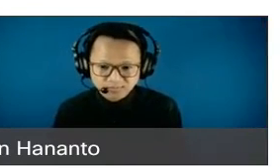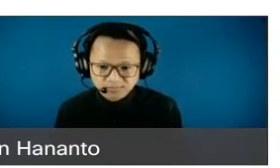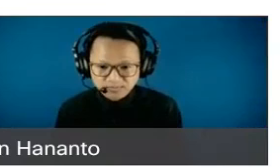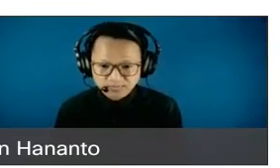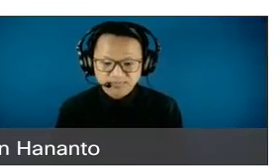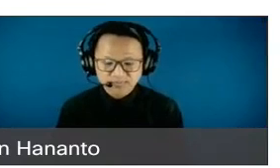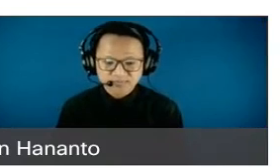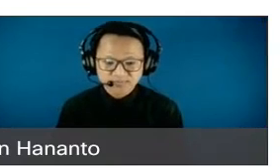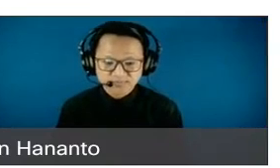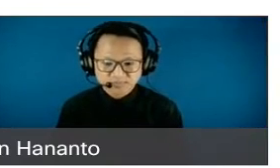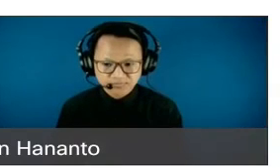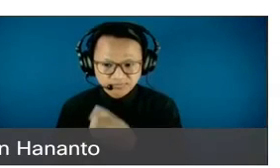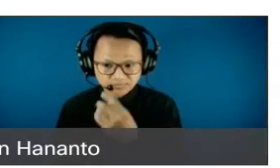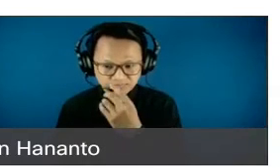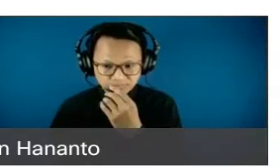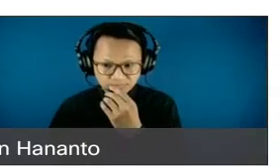Pasuruan.